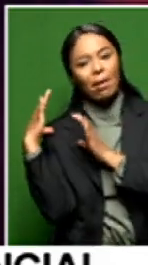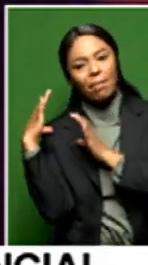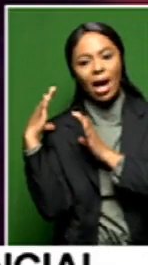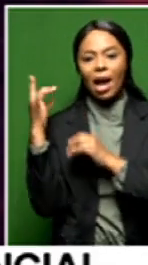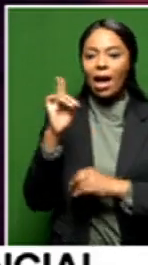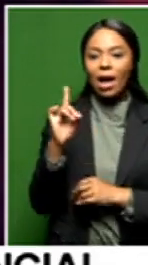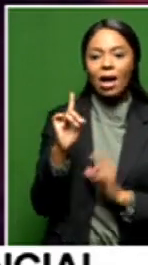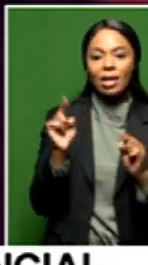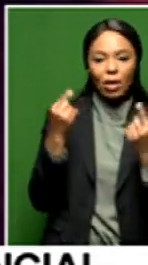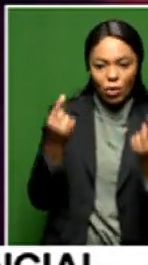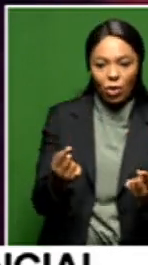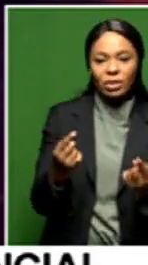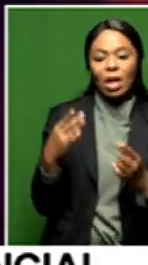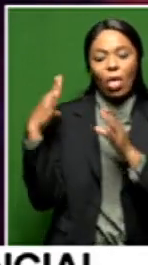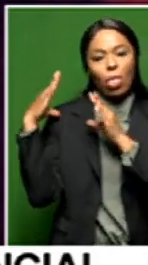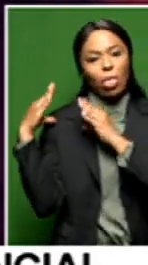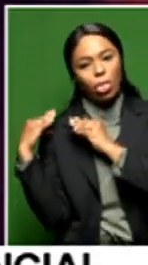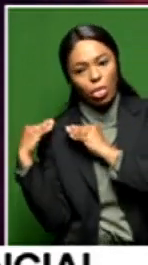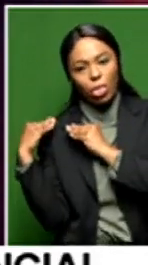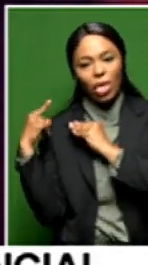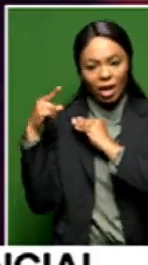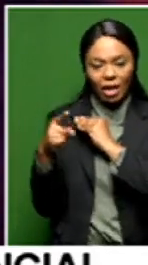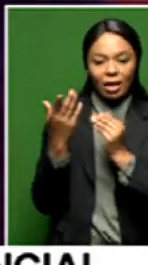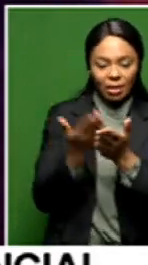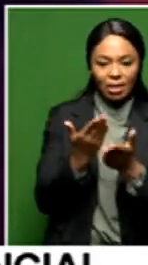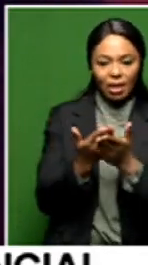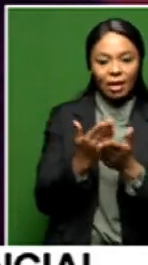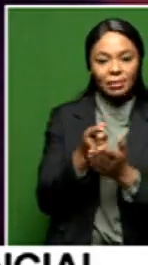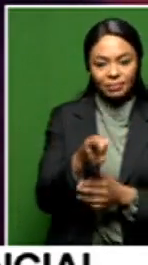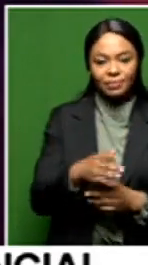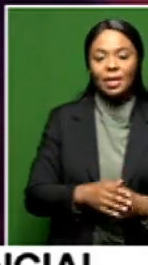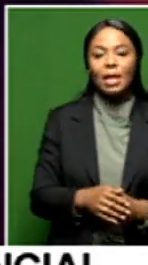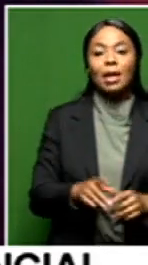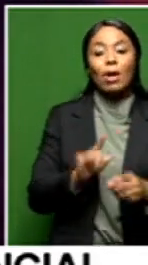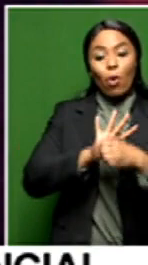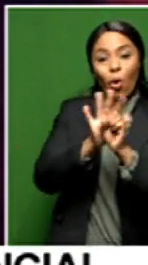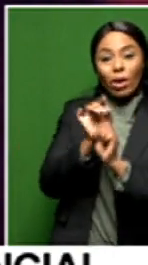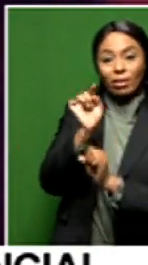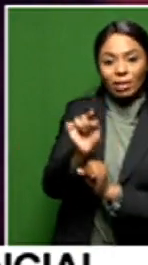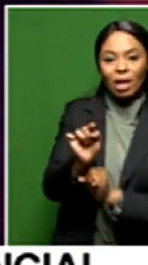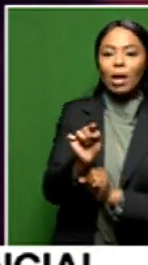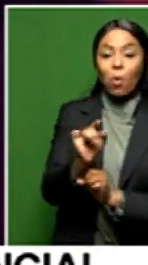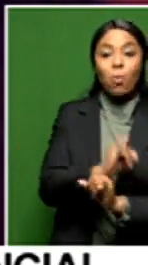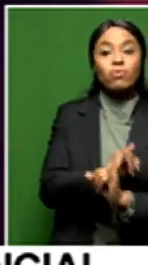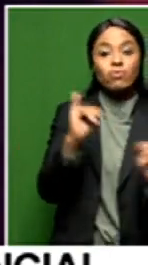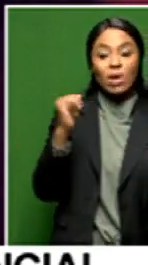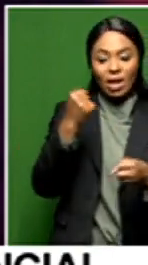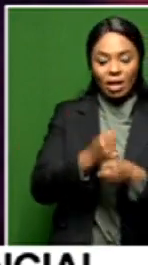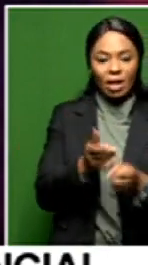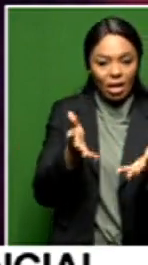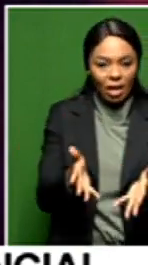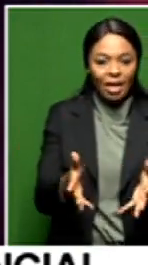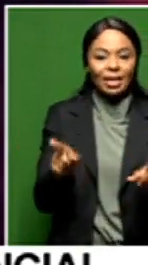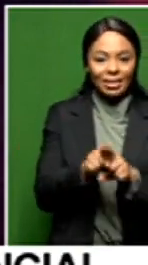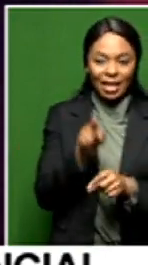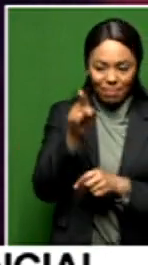to discern. So that's really what mental bandwidth depletion is. And COVID-19 has not helped us this year. It is also